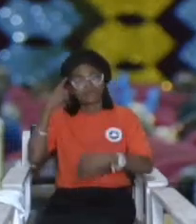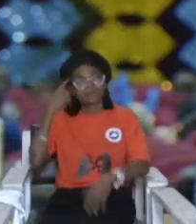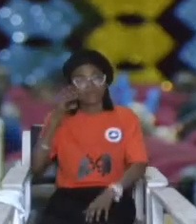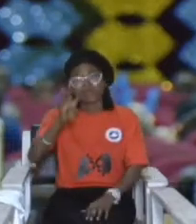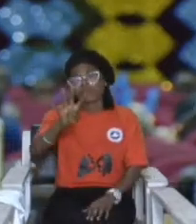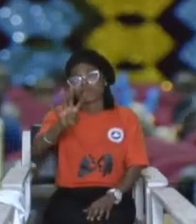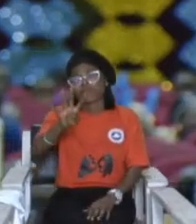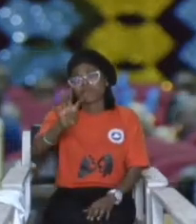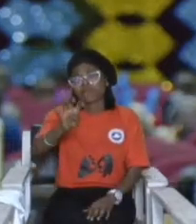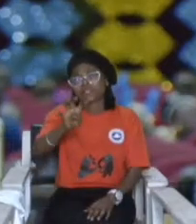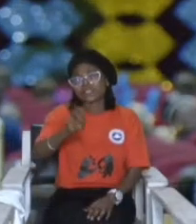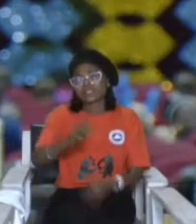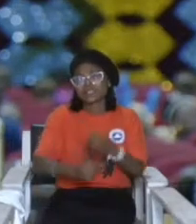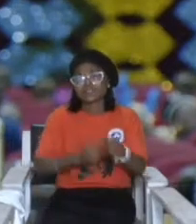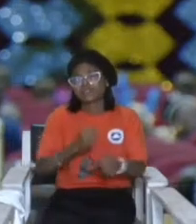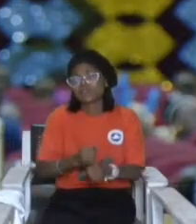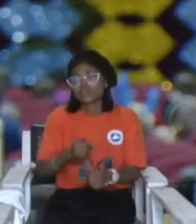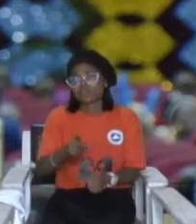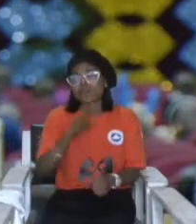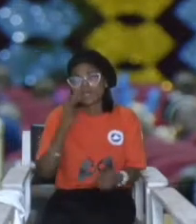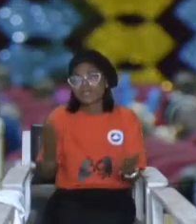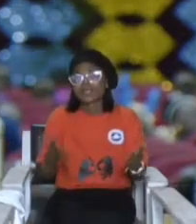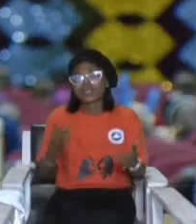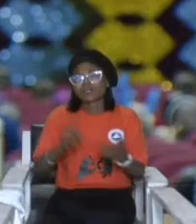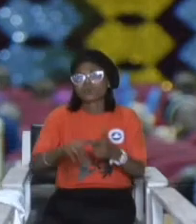You are here tonight